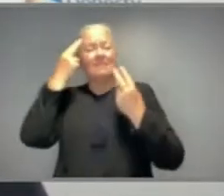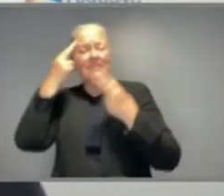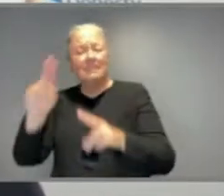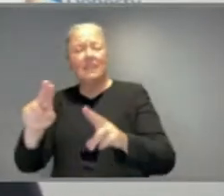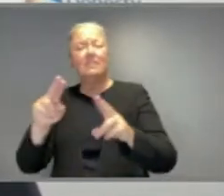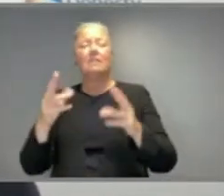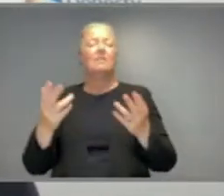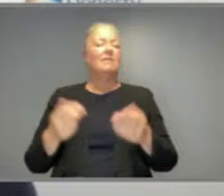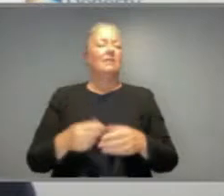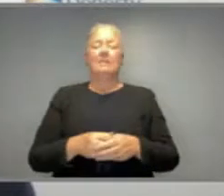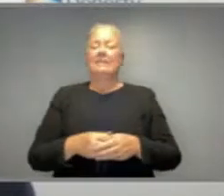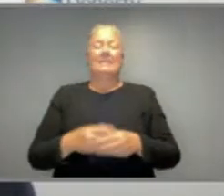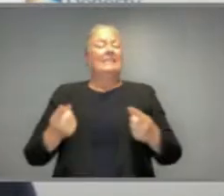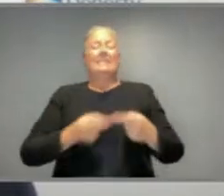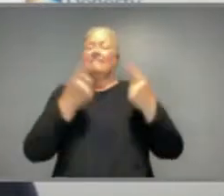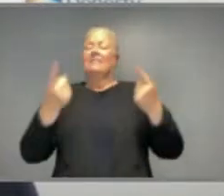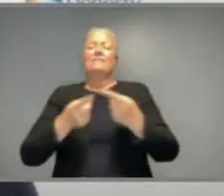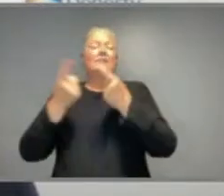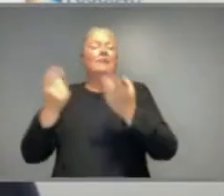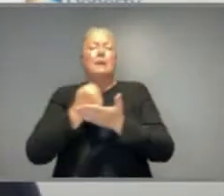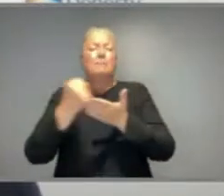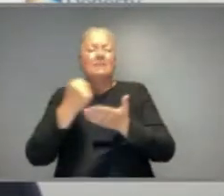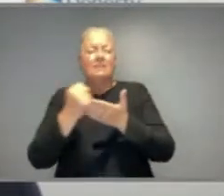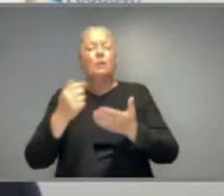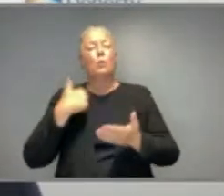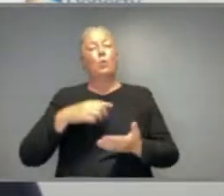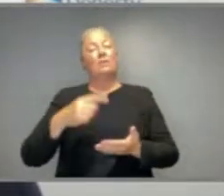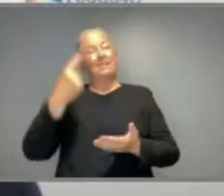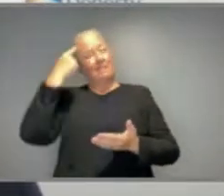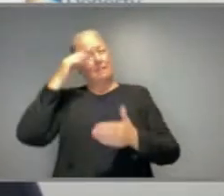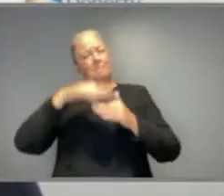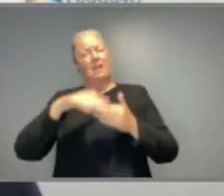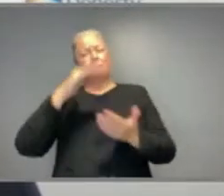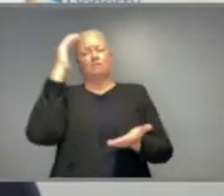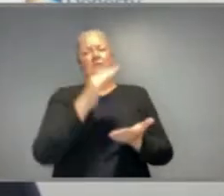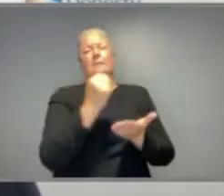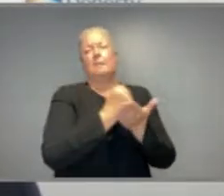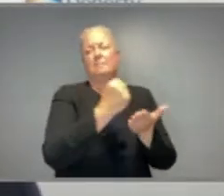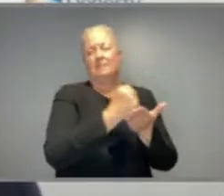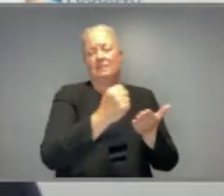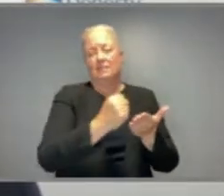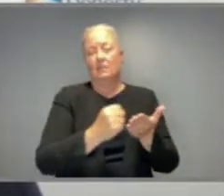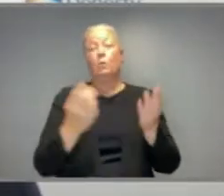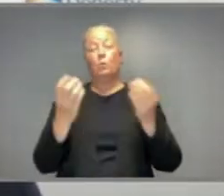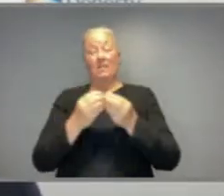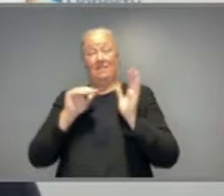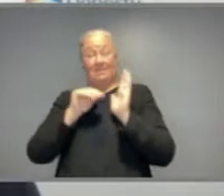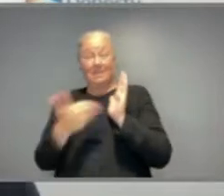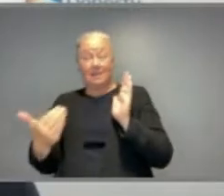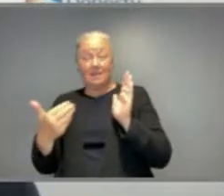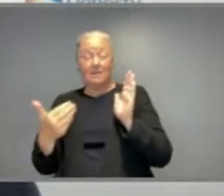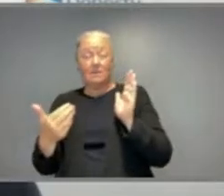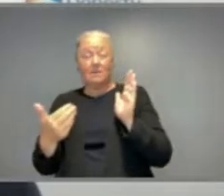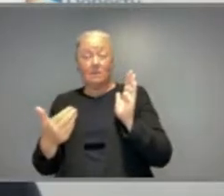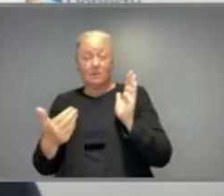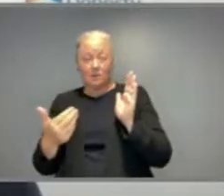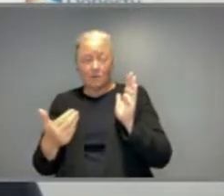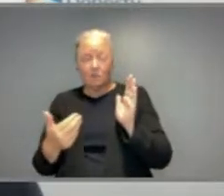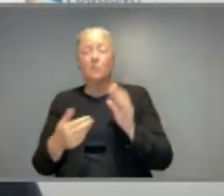developed populations have focused on risk reduction first. Where we are now, off the base of what has been achieved with the